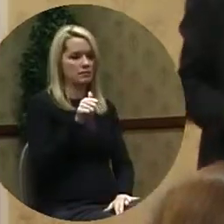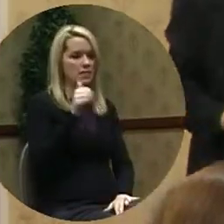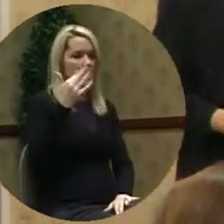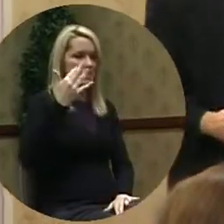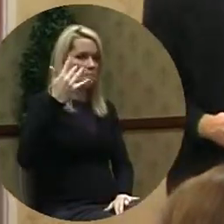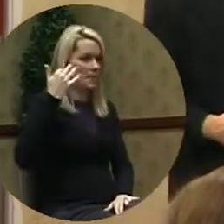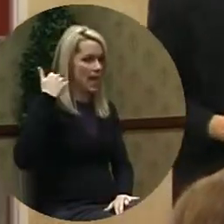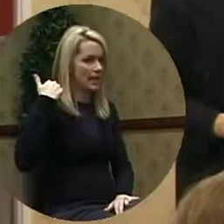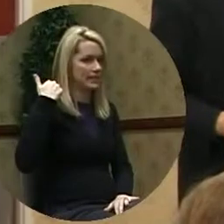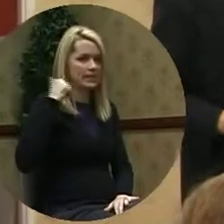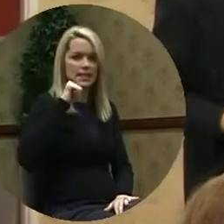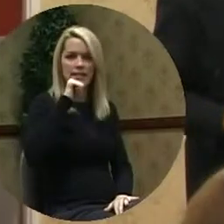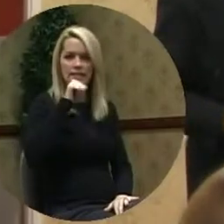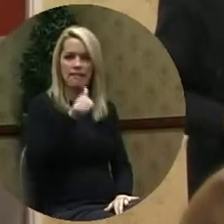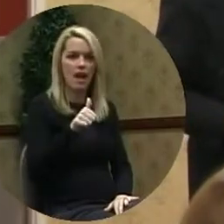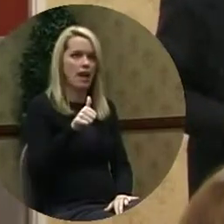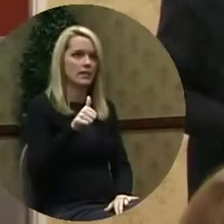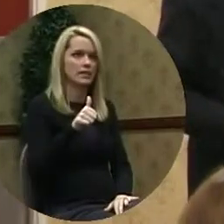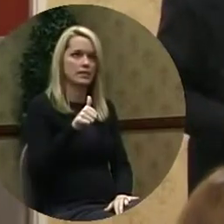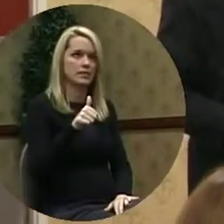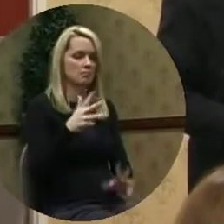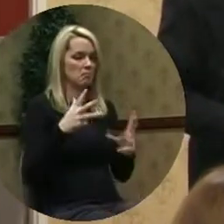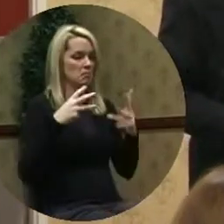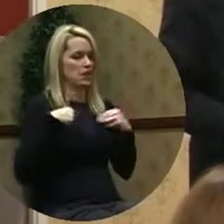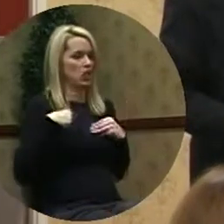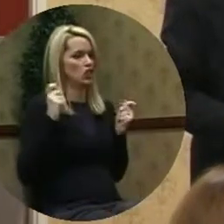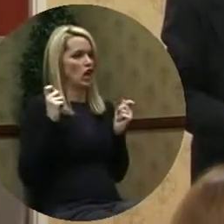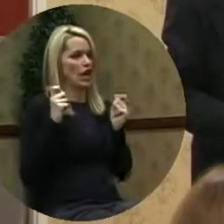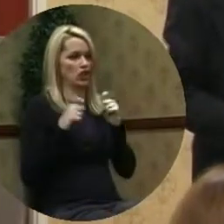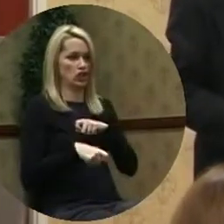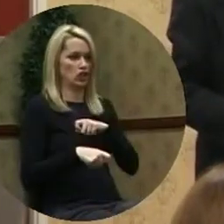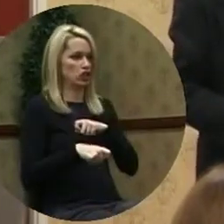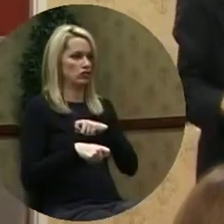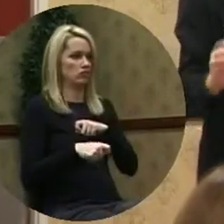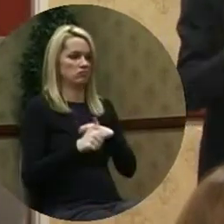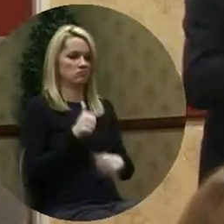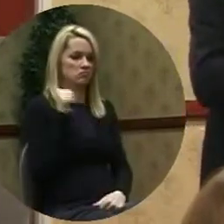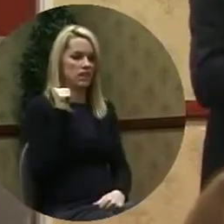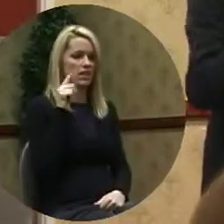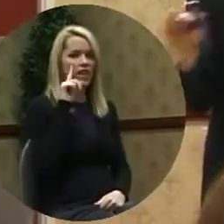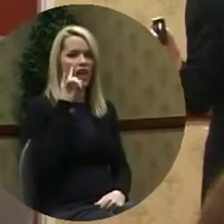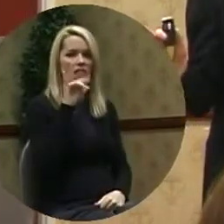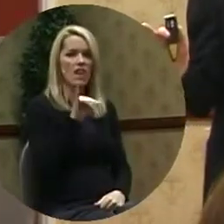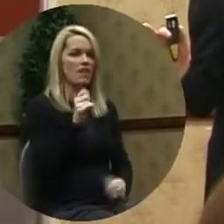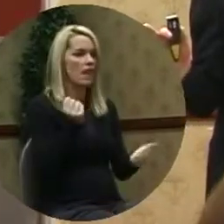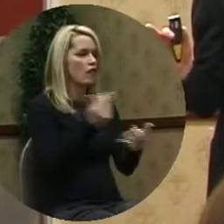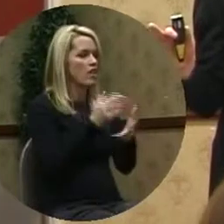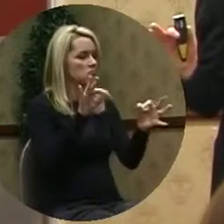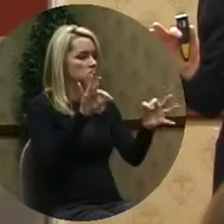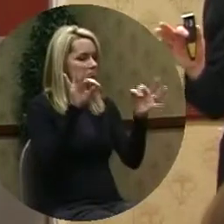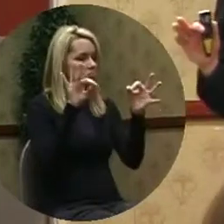not respond well to change. They thought they were doing everything just